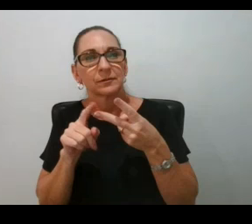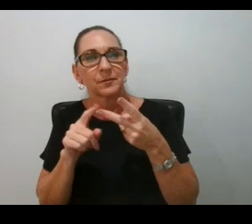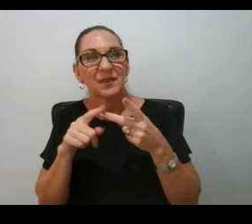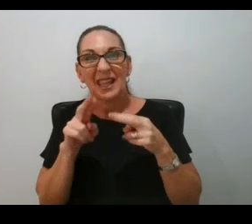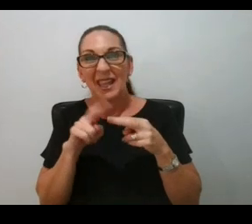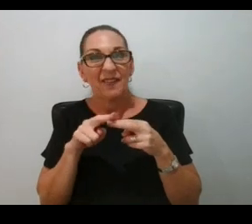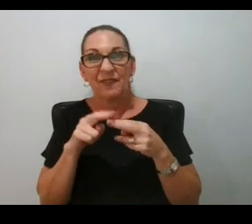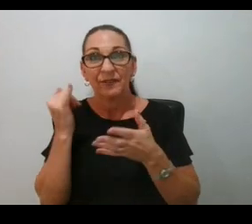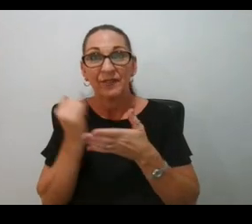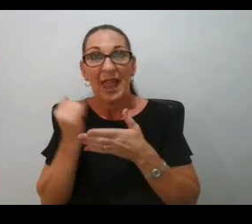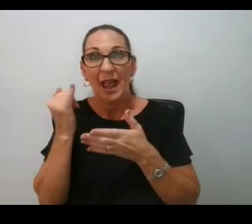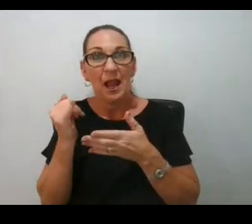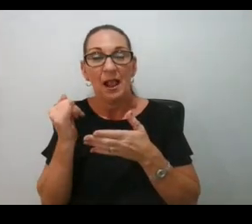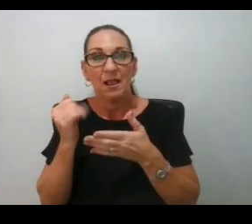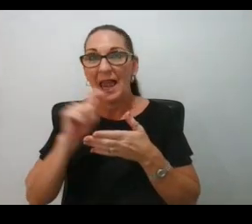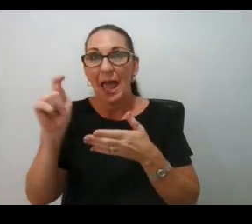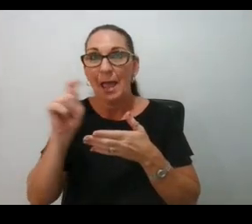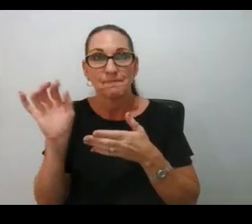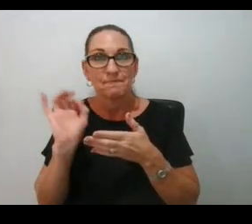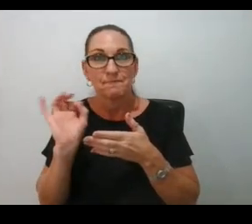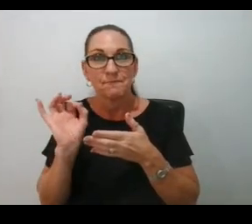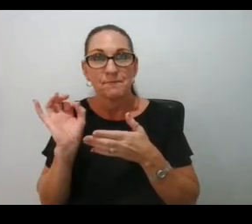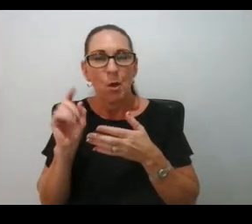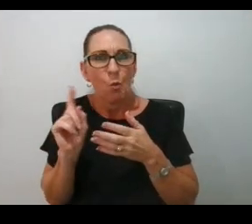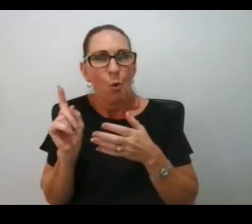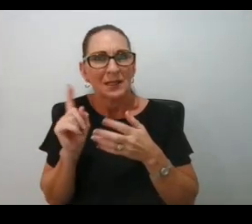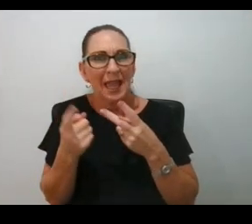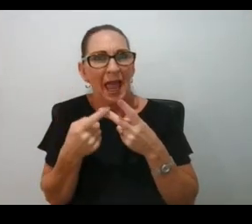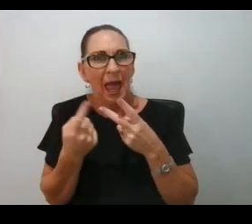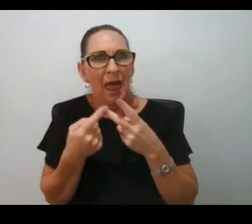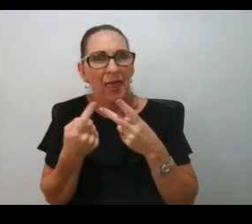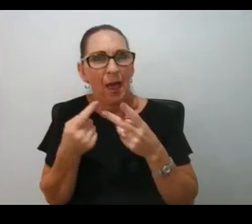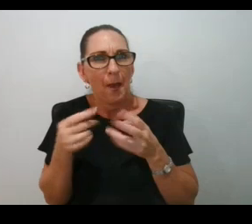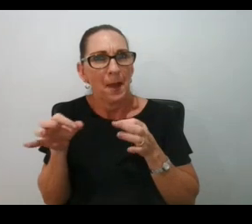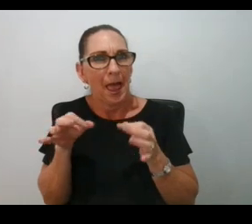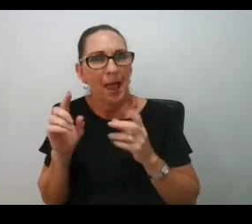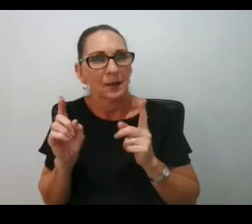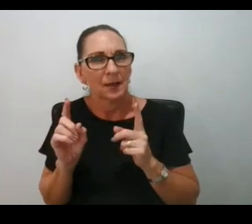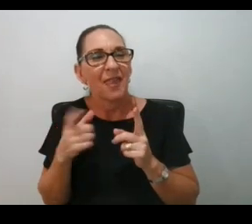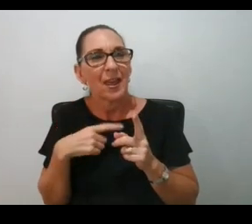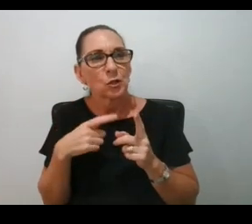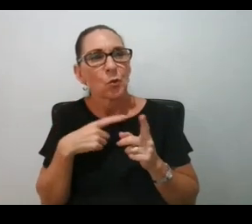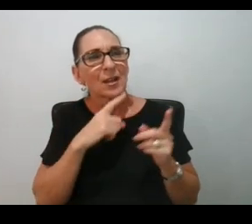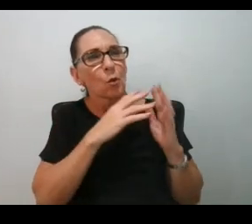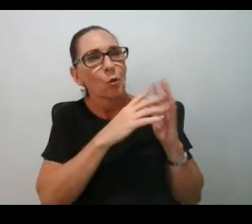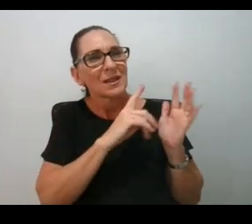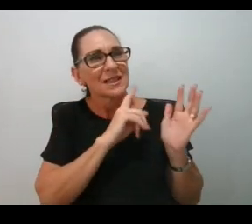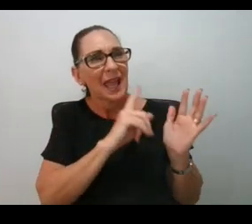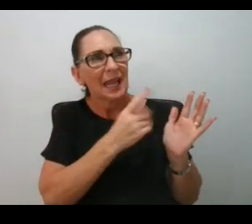out. So it's probably reasonable to say, can you give us an extra couple of months while we try and work out a plan?